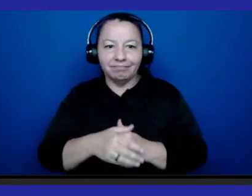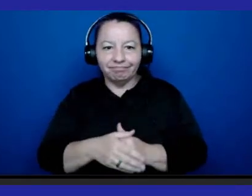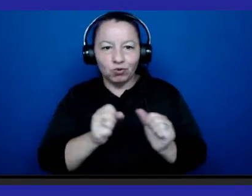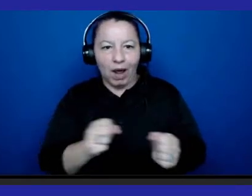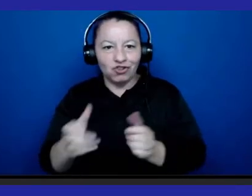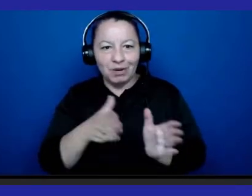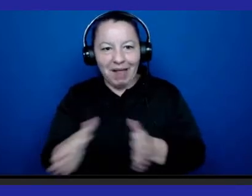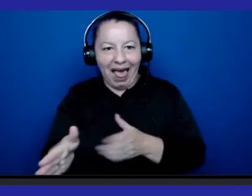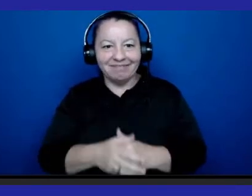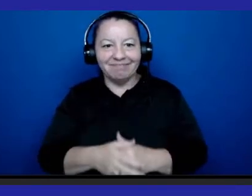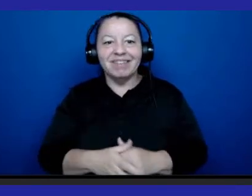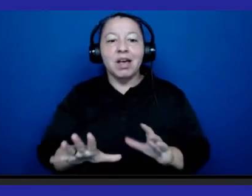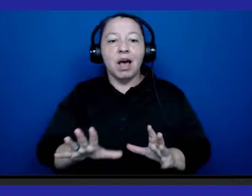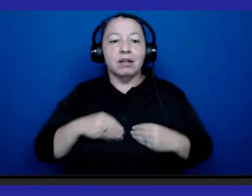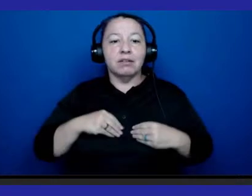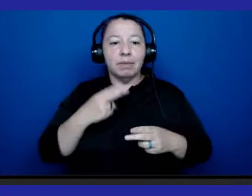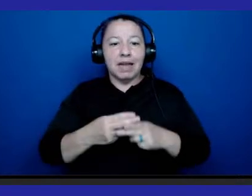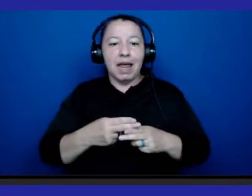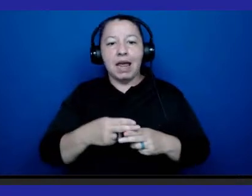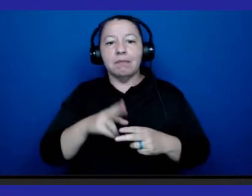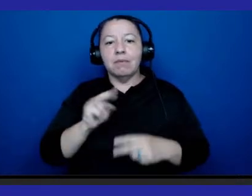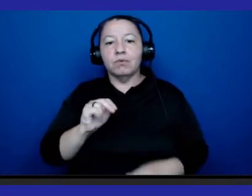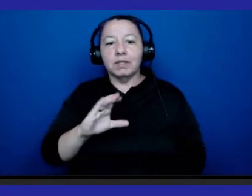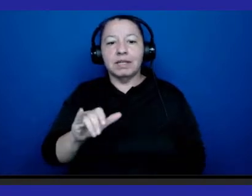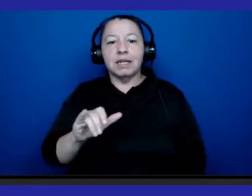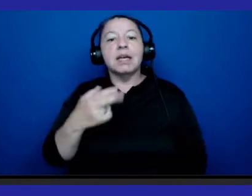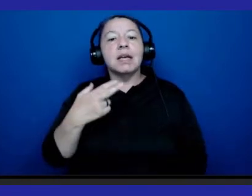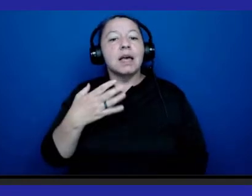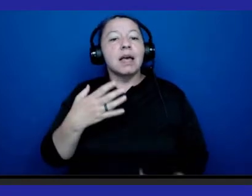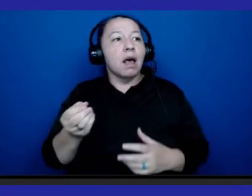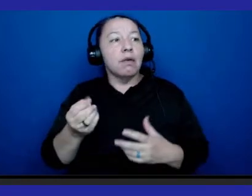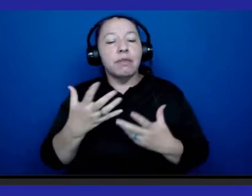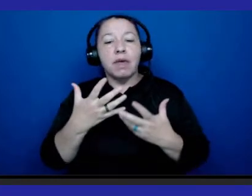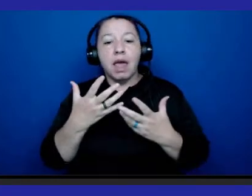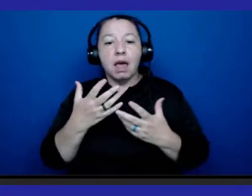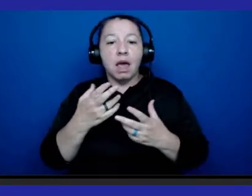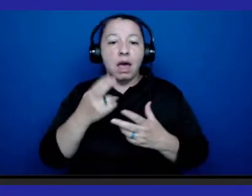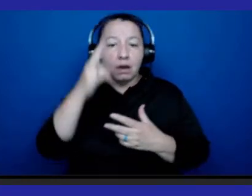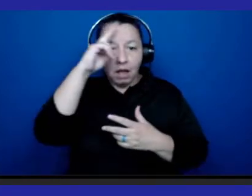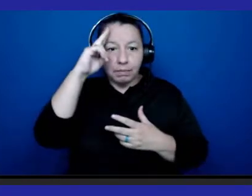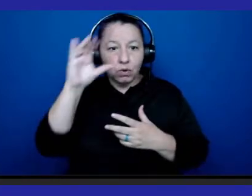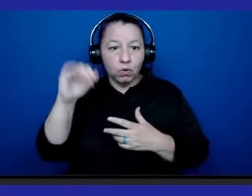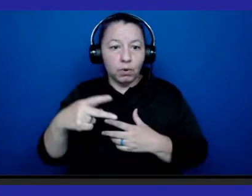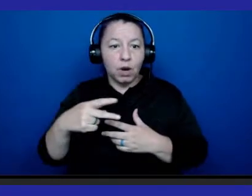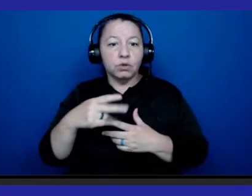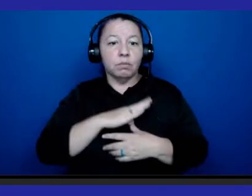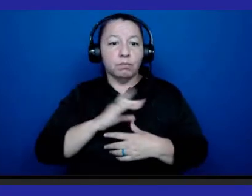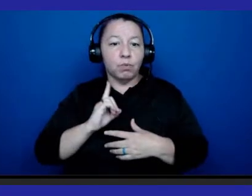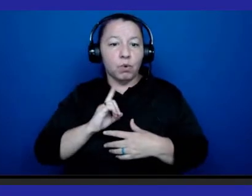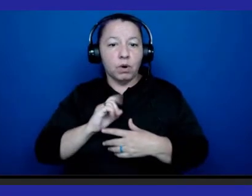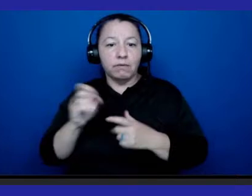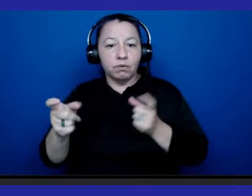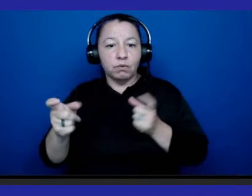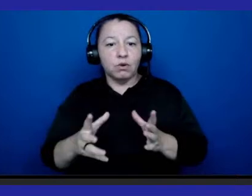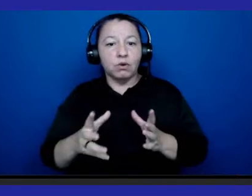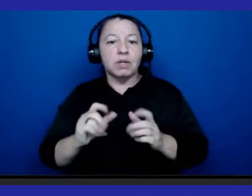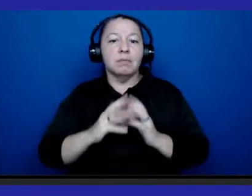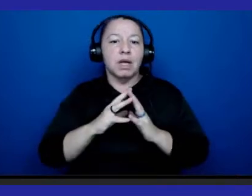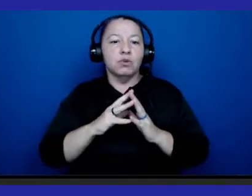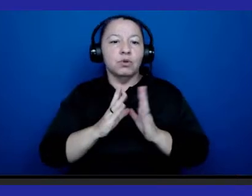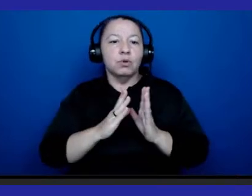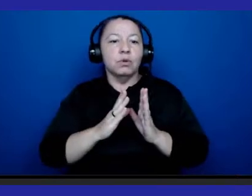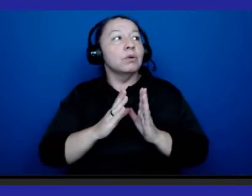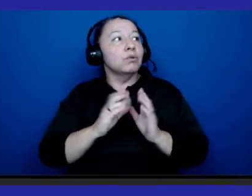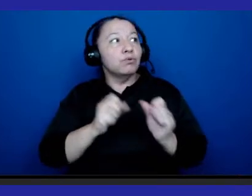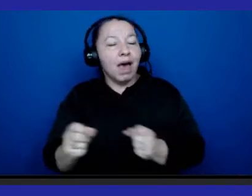the name of New York City Health and Hospitals Corporation Board of Directors, an implementation strategy plan, an ISP, prepared